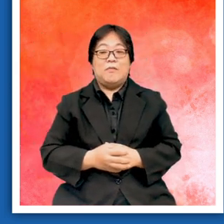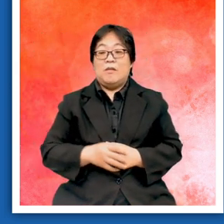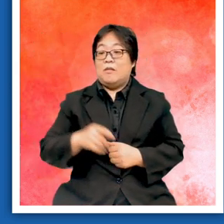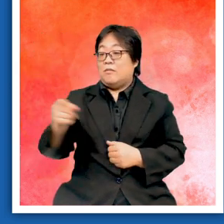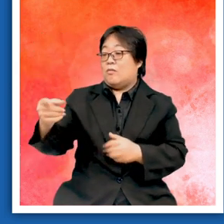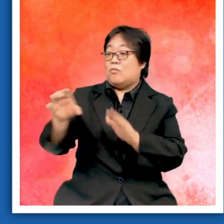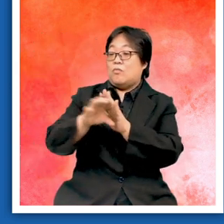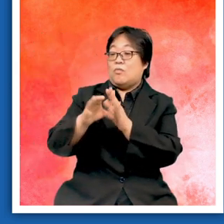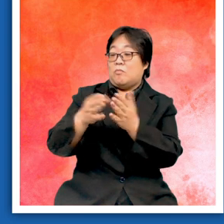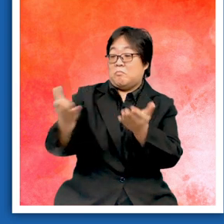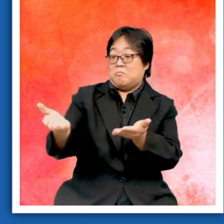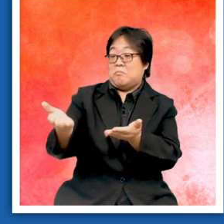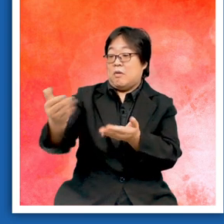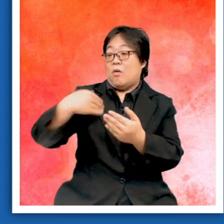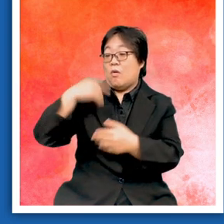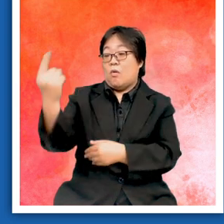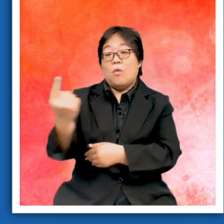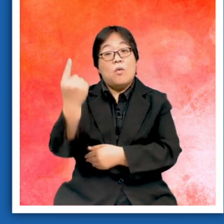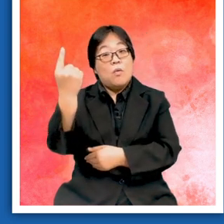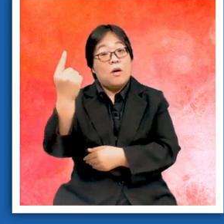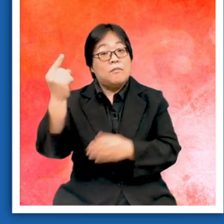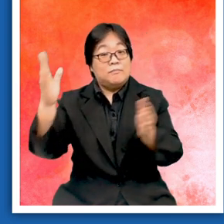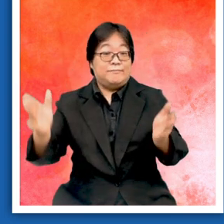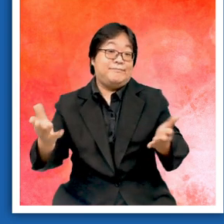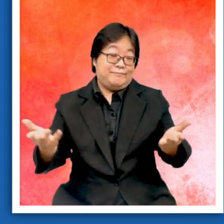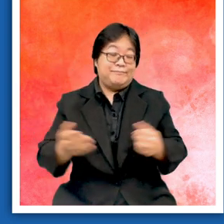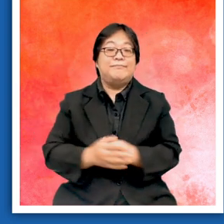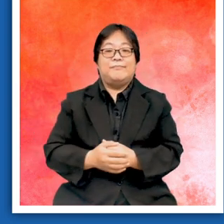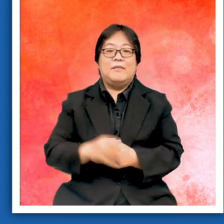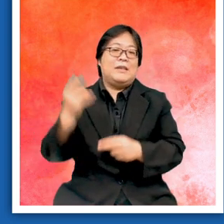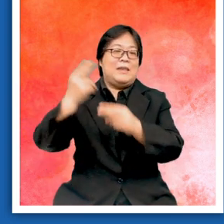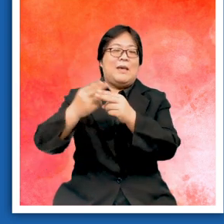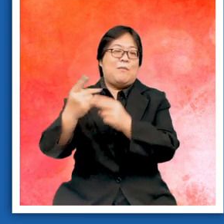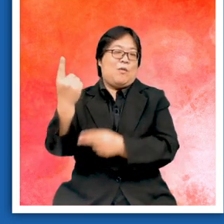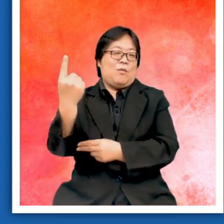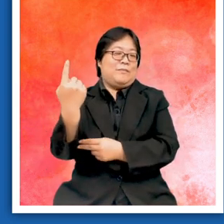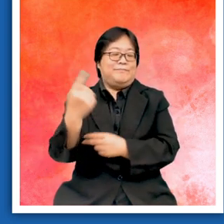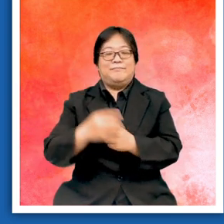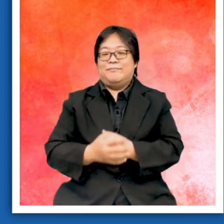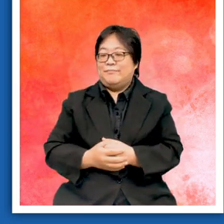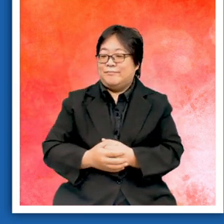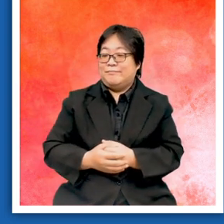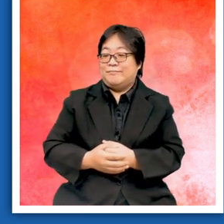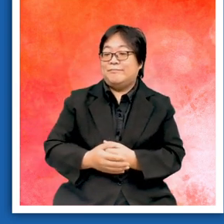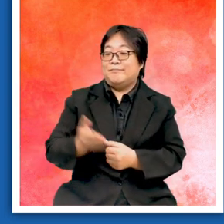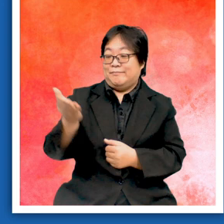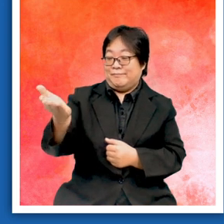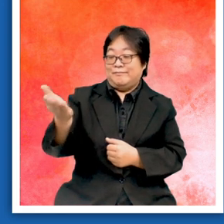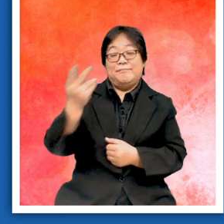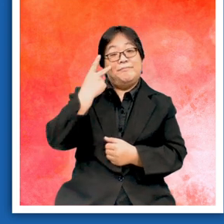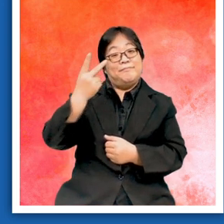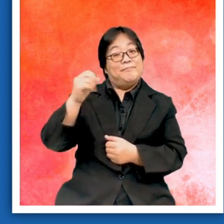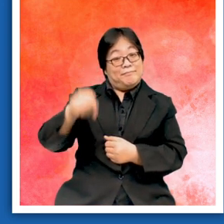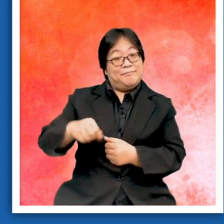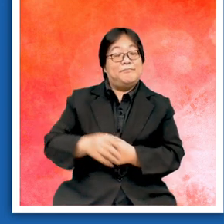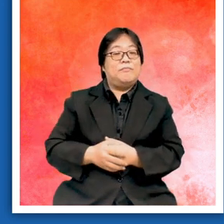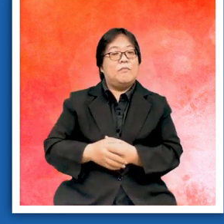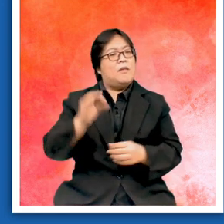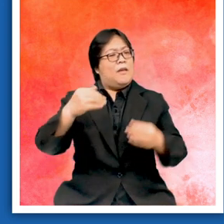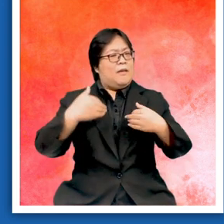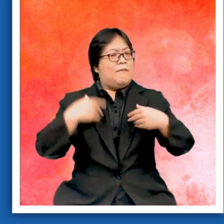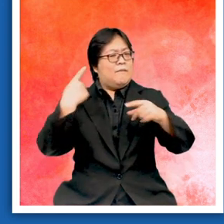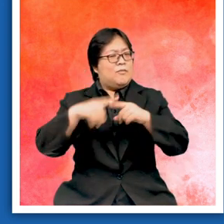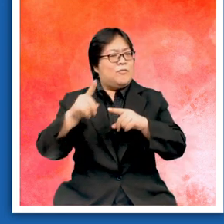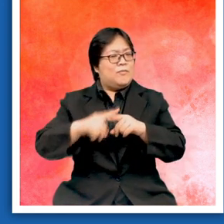course, for example, there's only one instructor. That's why only one instructor name appear there. If you have